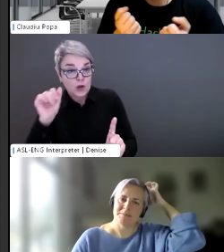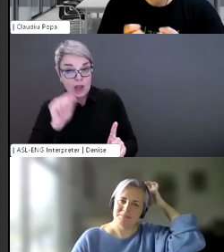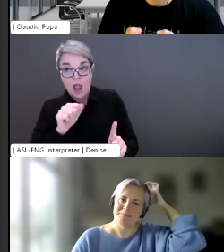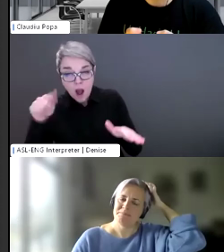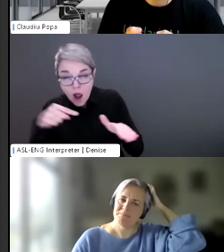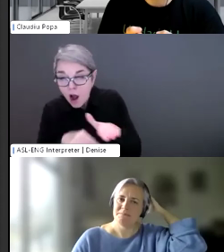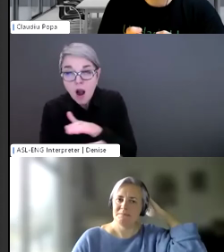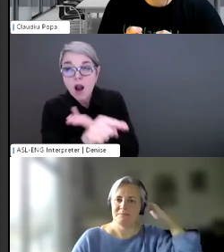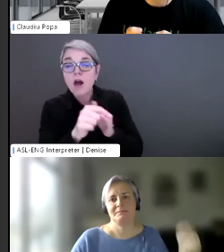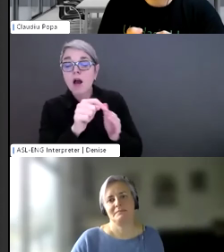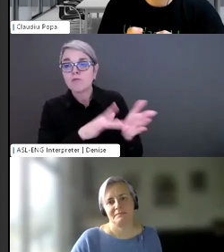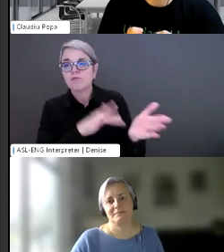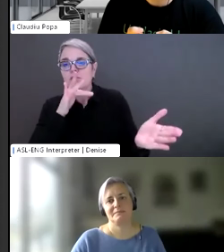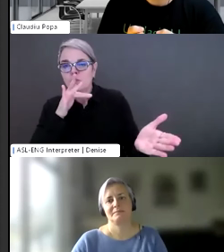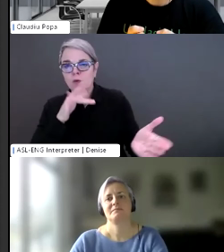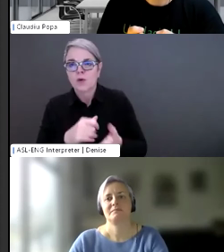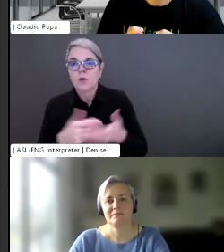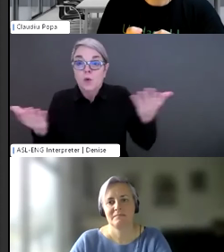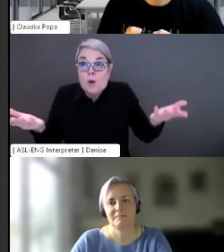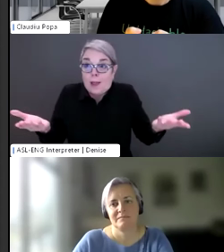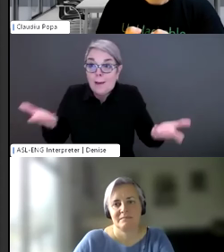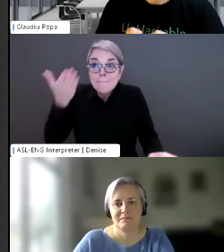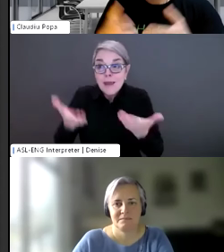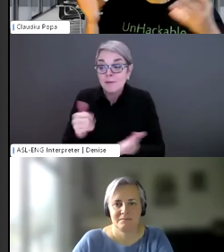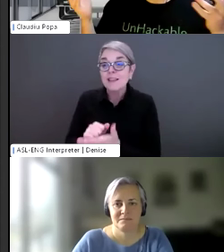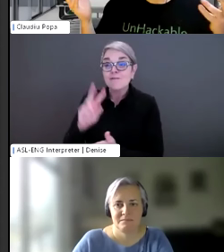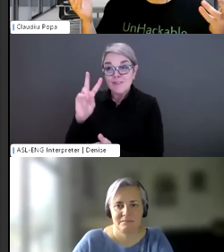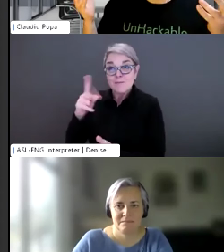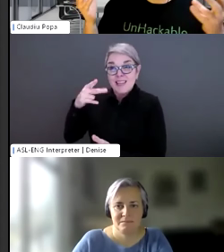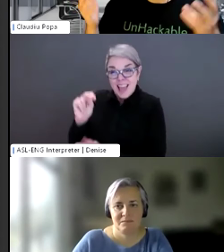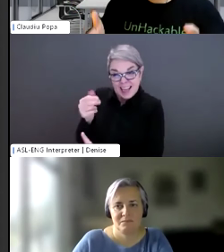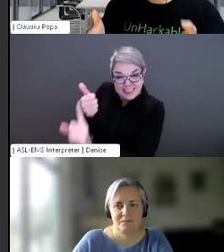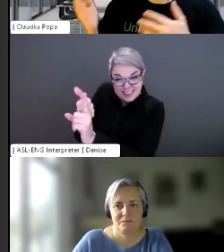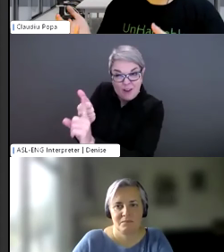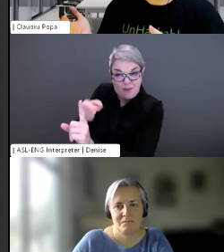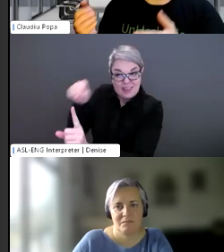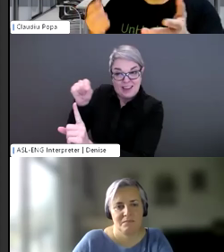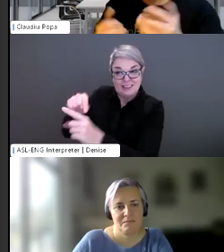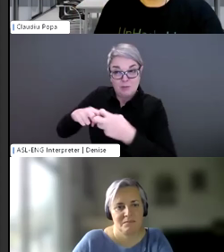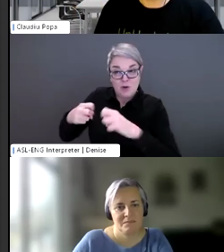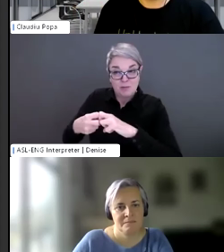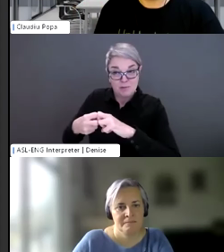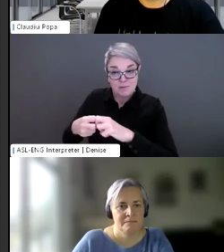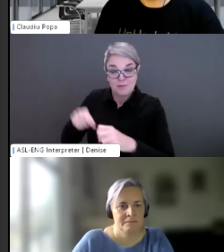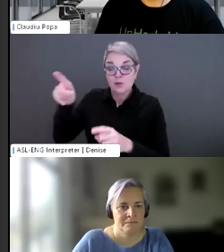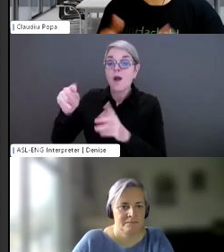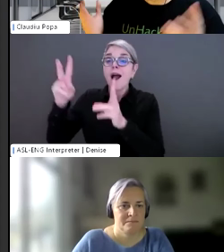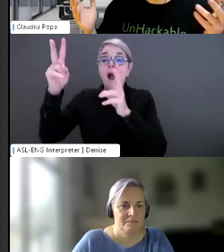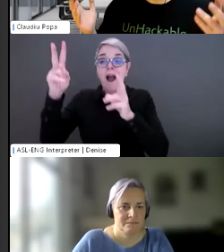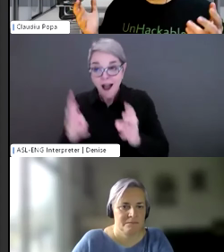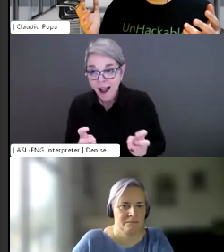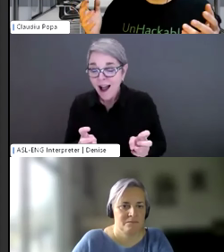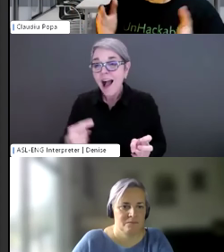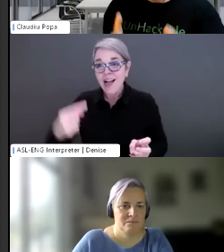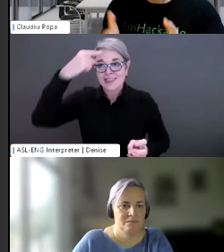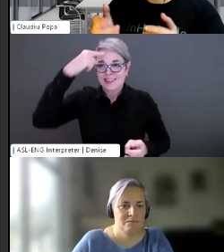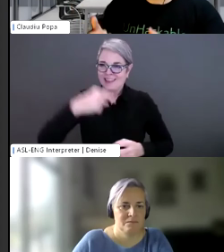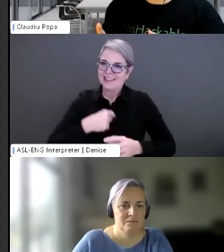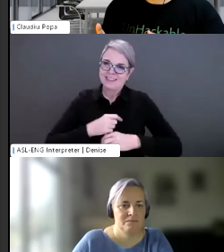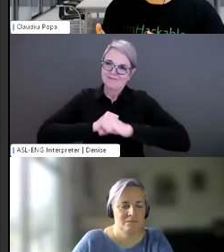Right. downloading a VPN, it could be that you're installing, like we said earlier,